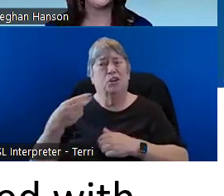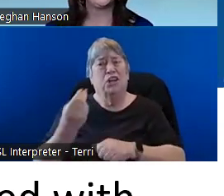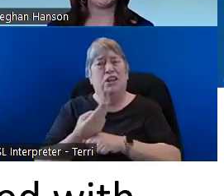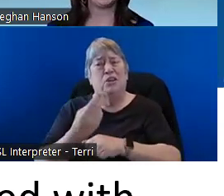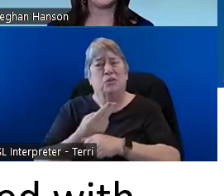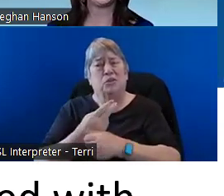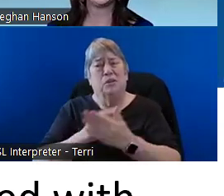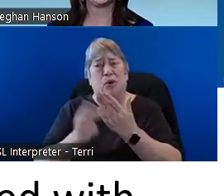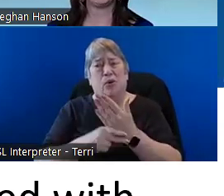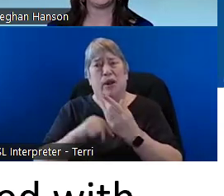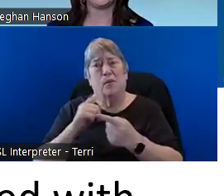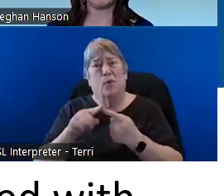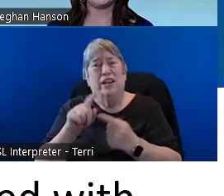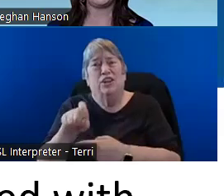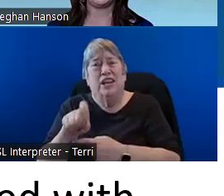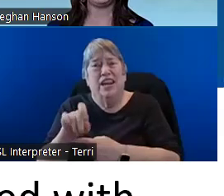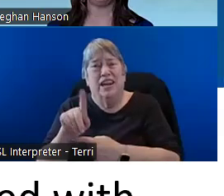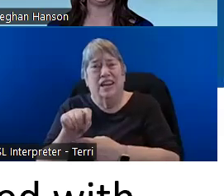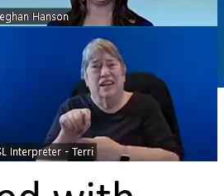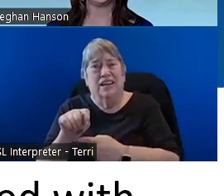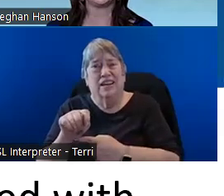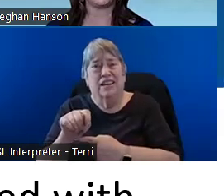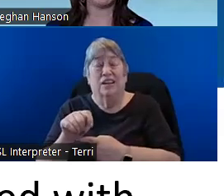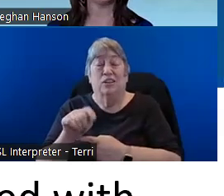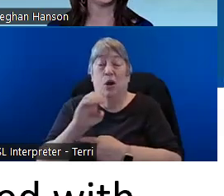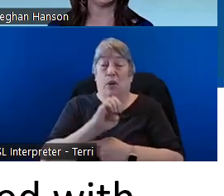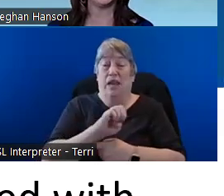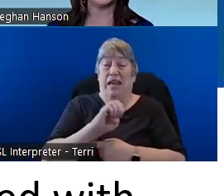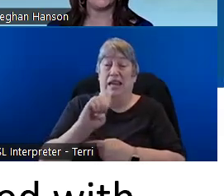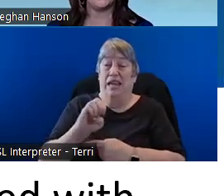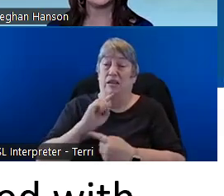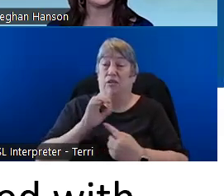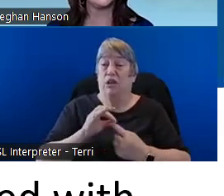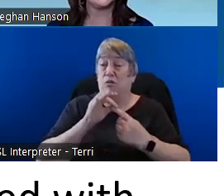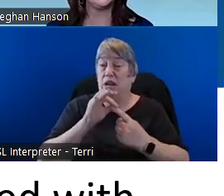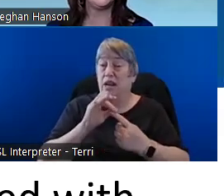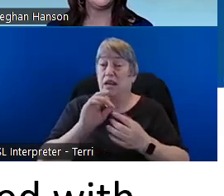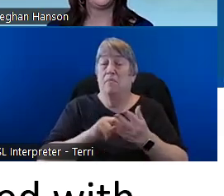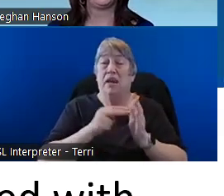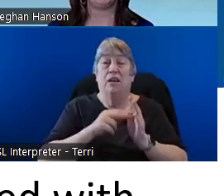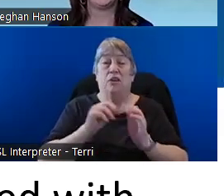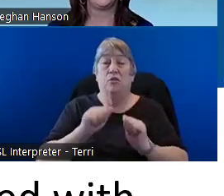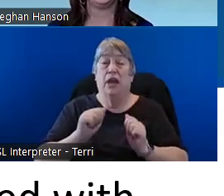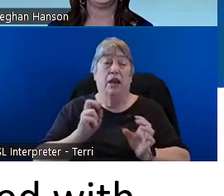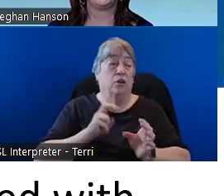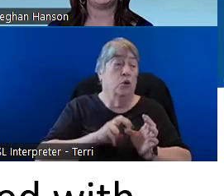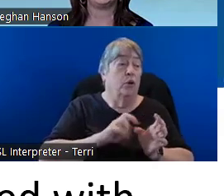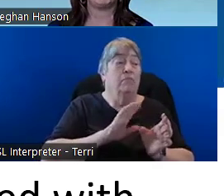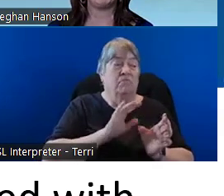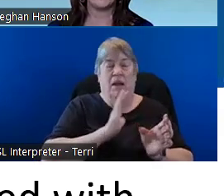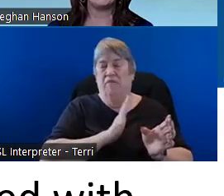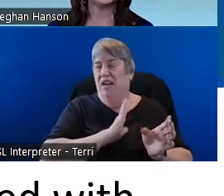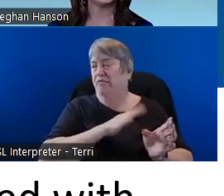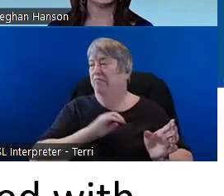it. And I think one thing that makes EE unique is it does allow for that coming and going as it's needed. And